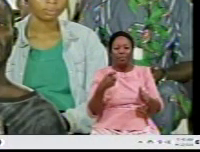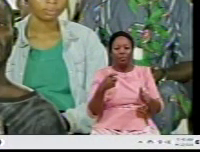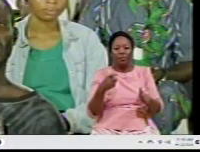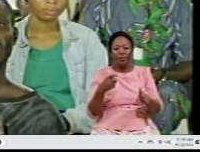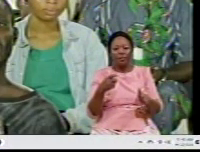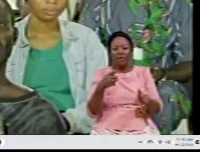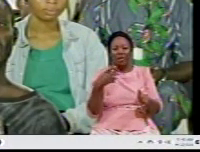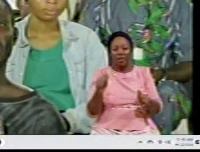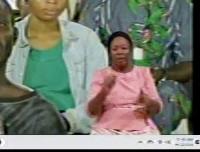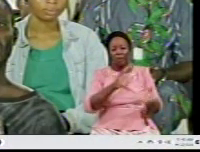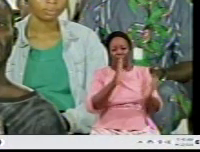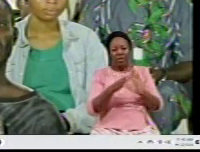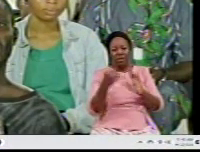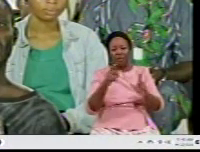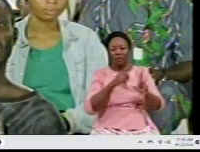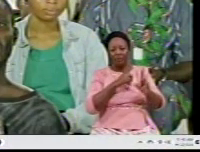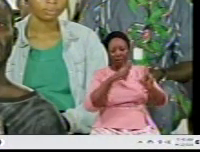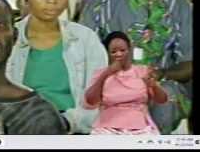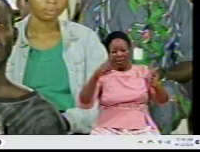from the